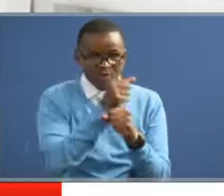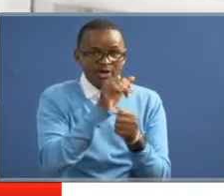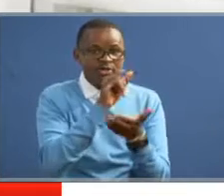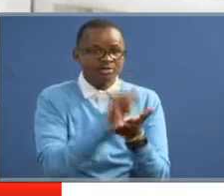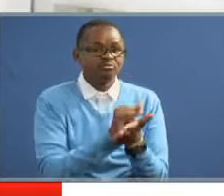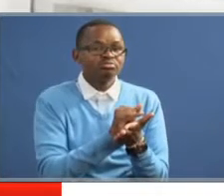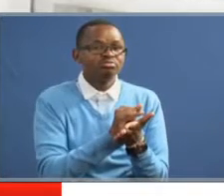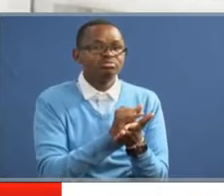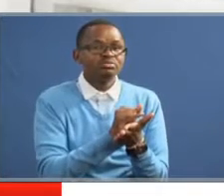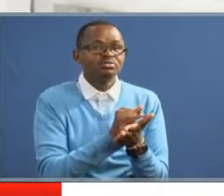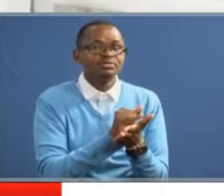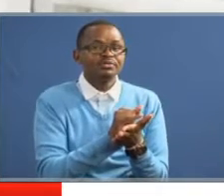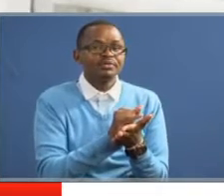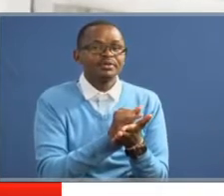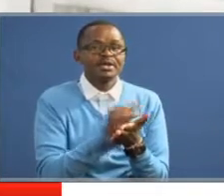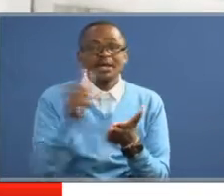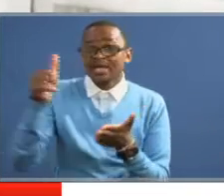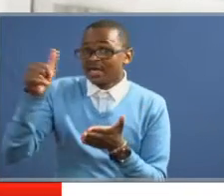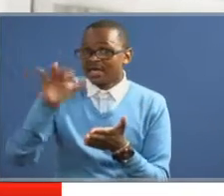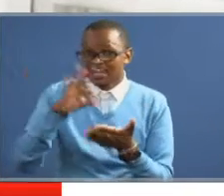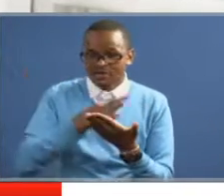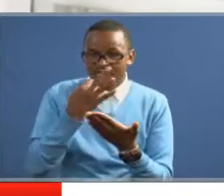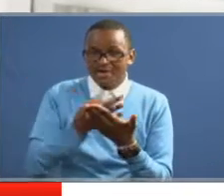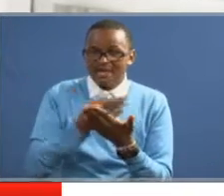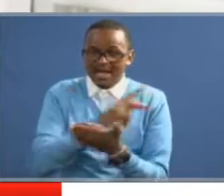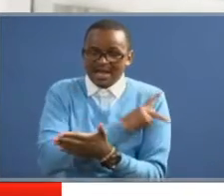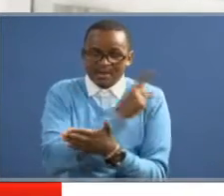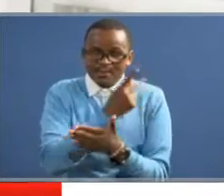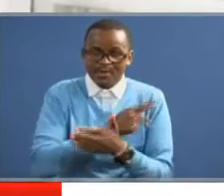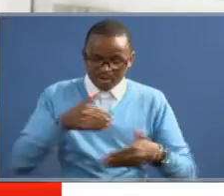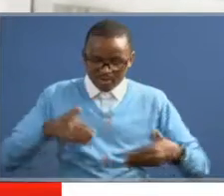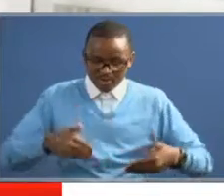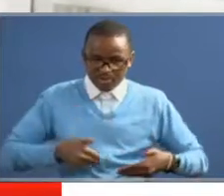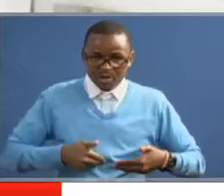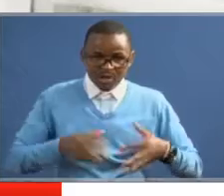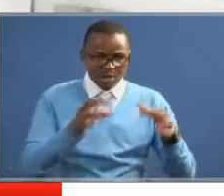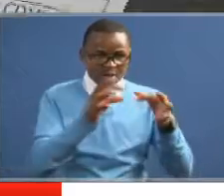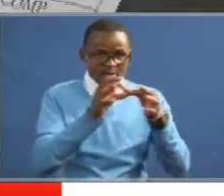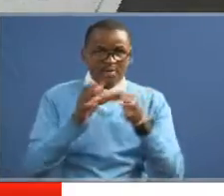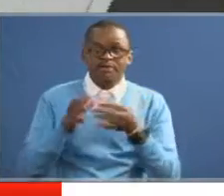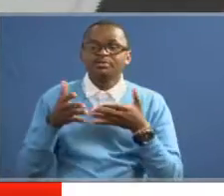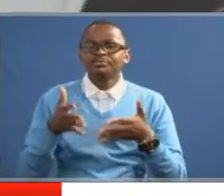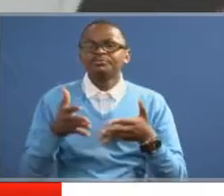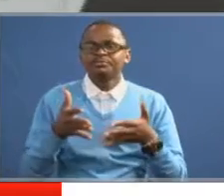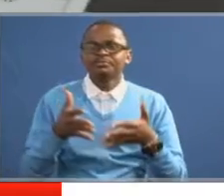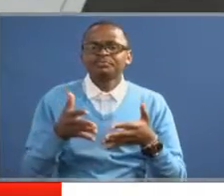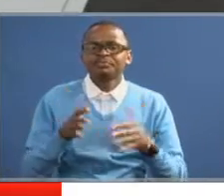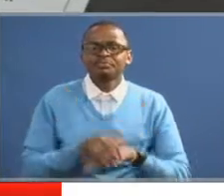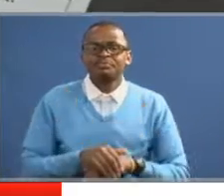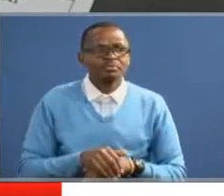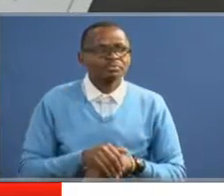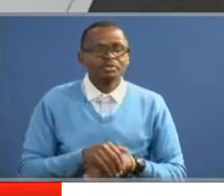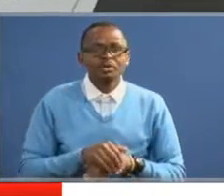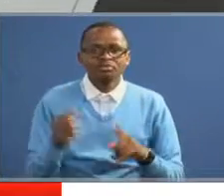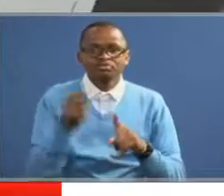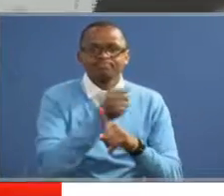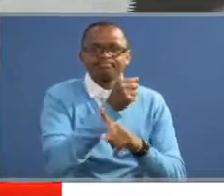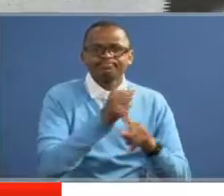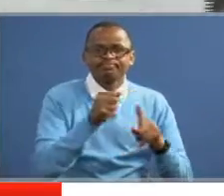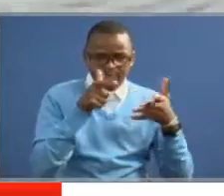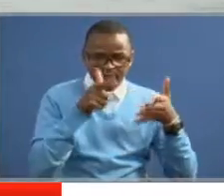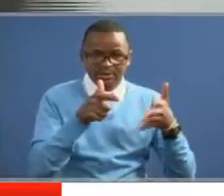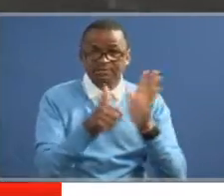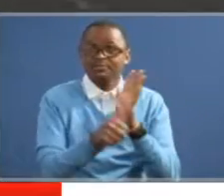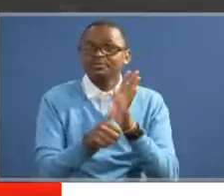that, and any fund that is going to empower youth will be merged with this fund. Hata hivyo, kupigana na